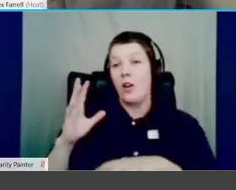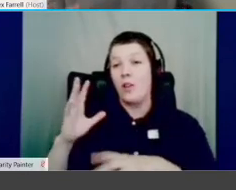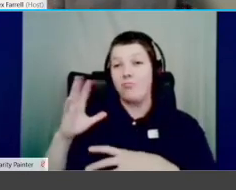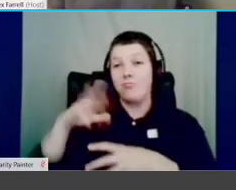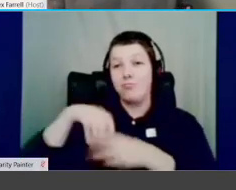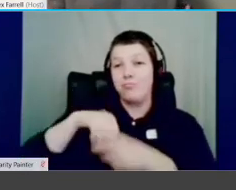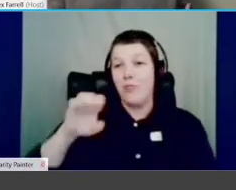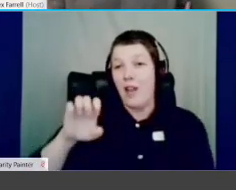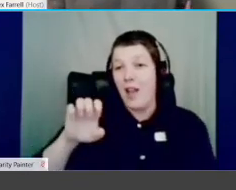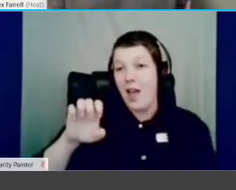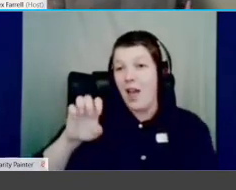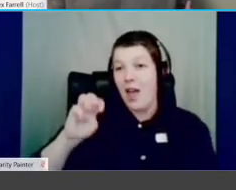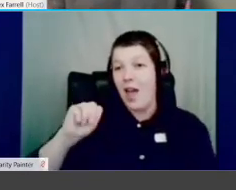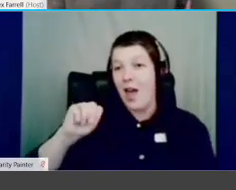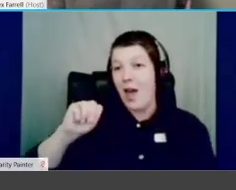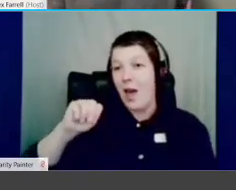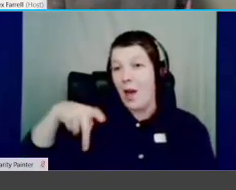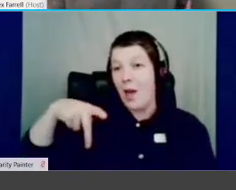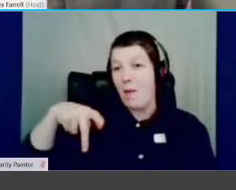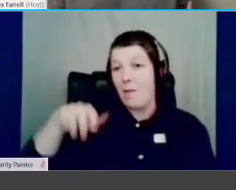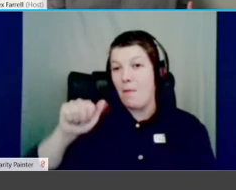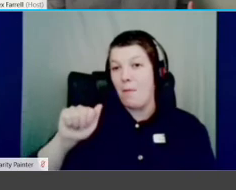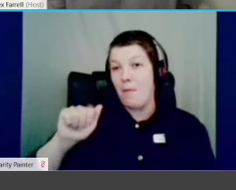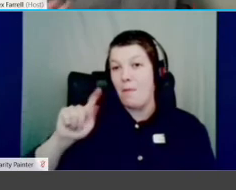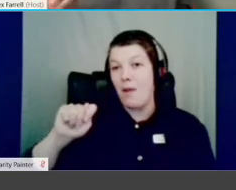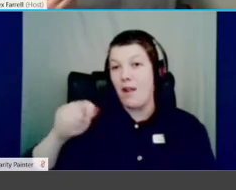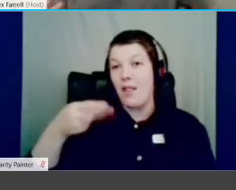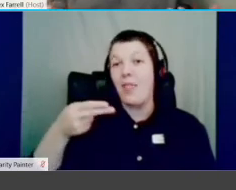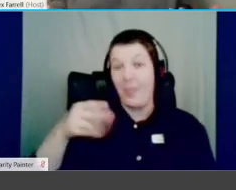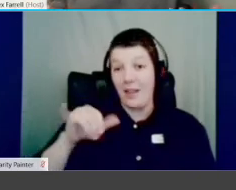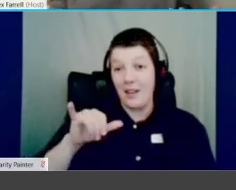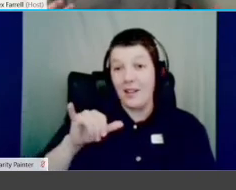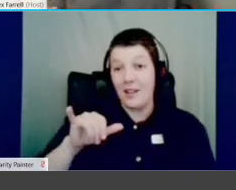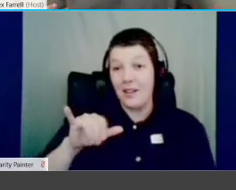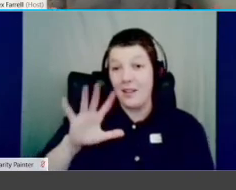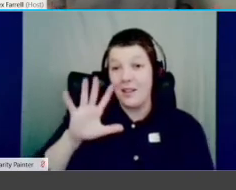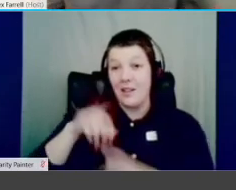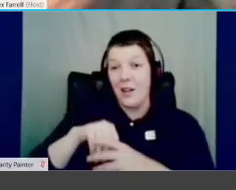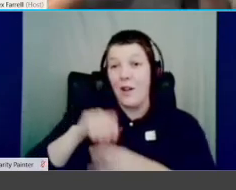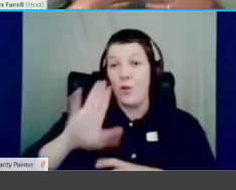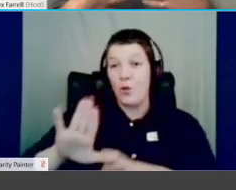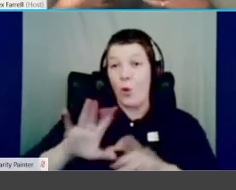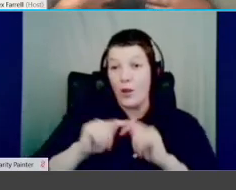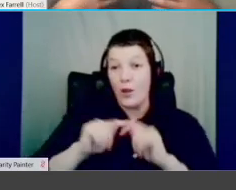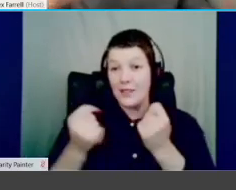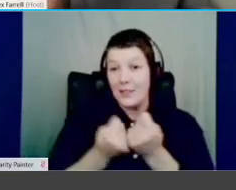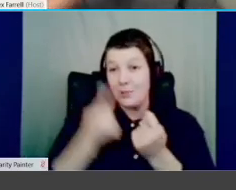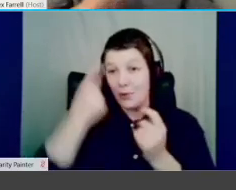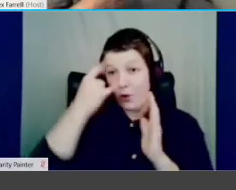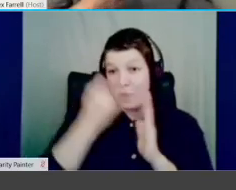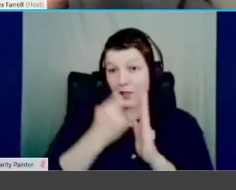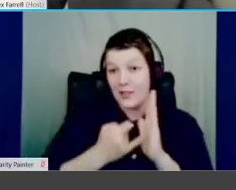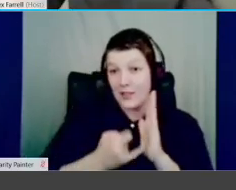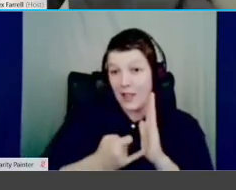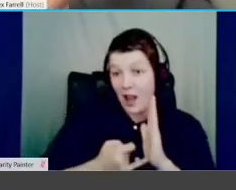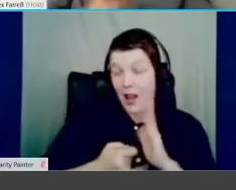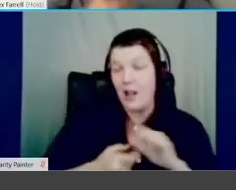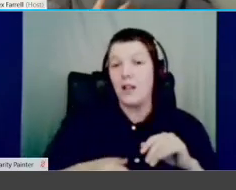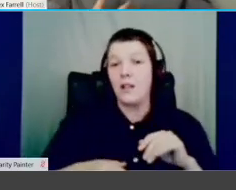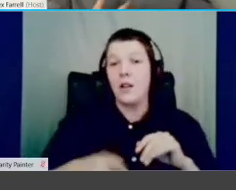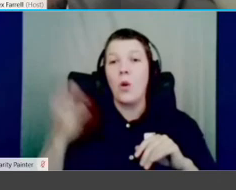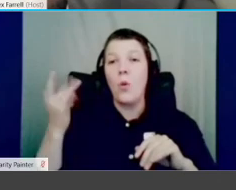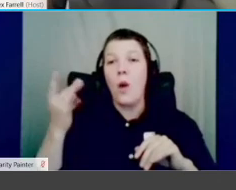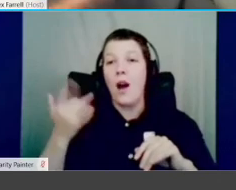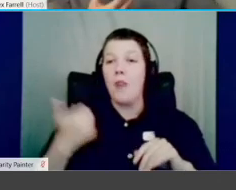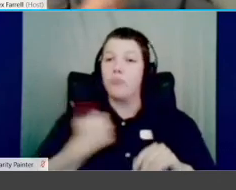within your own design teams. And because it's so easy to say, okay, I'm like this, I'm not farsighted, I don't have